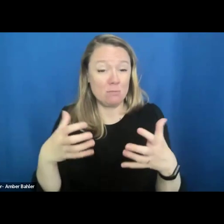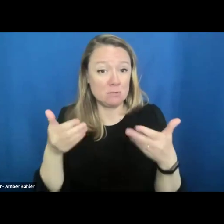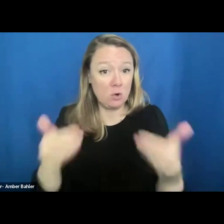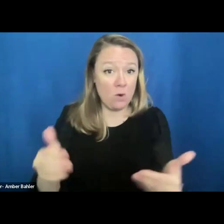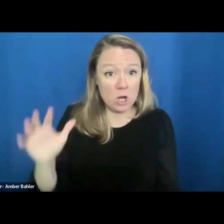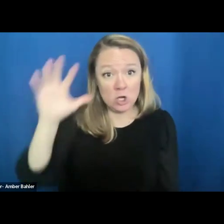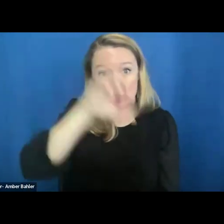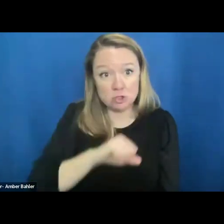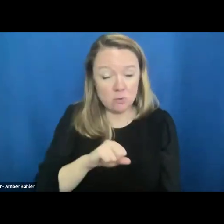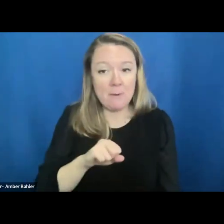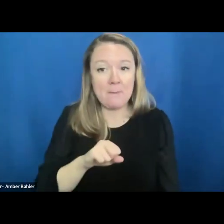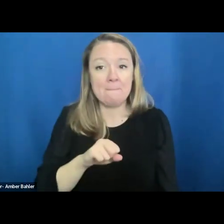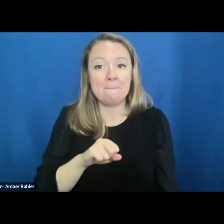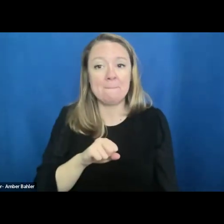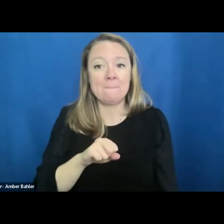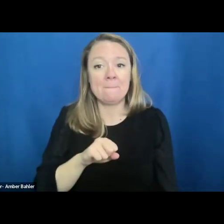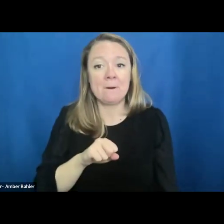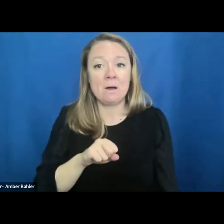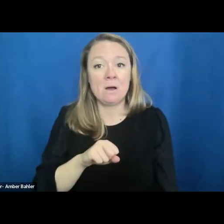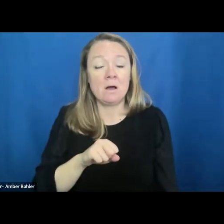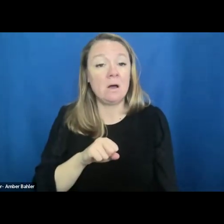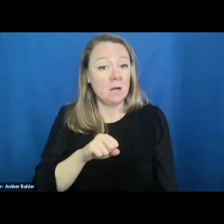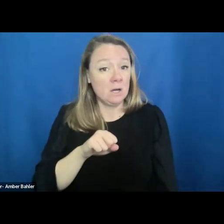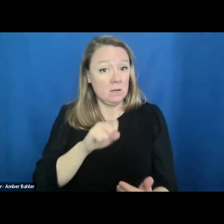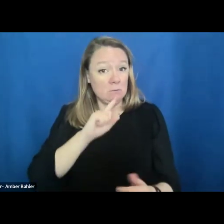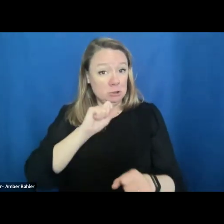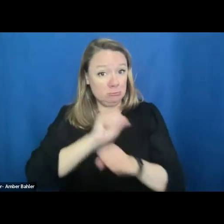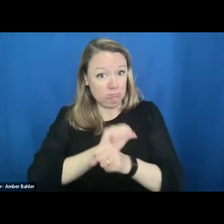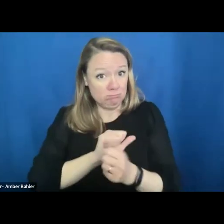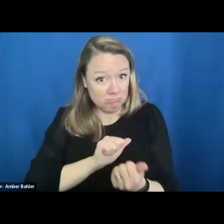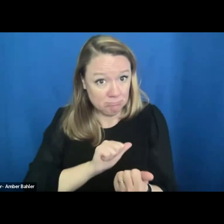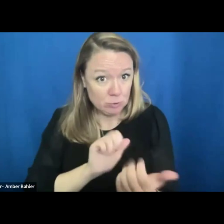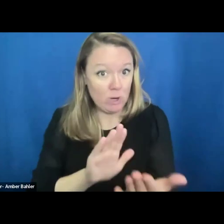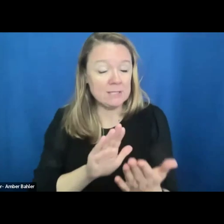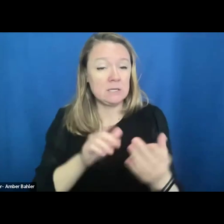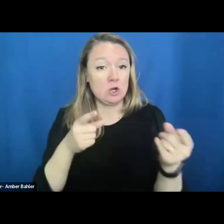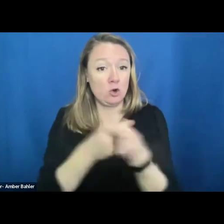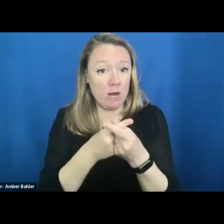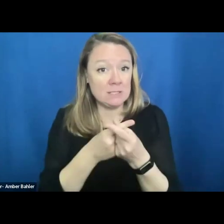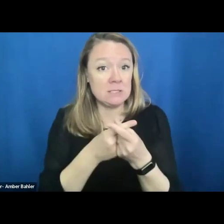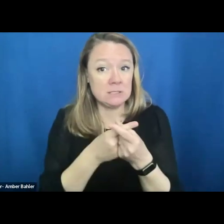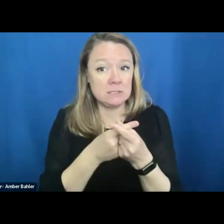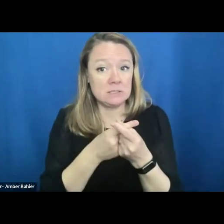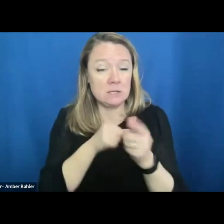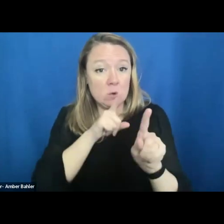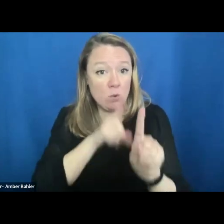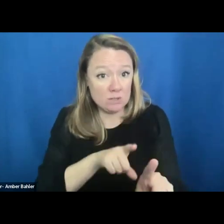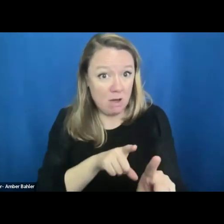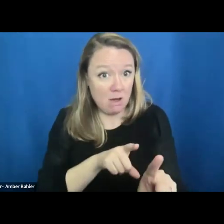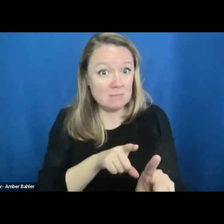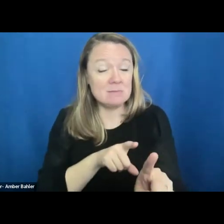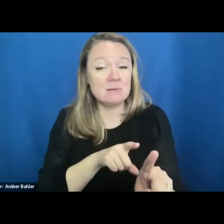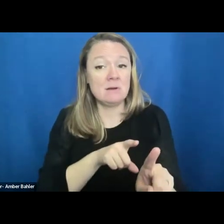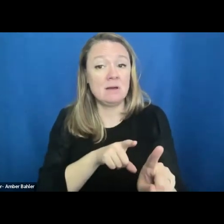crisis response and its efficacy without addressing that population,